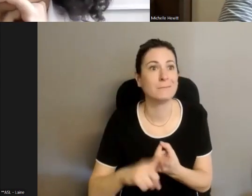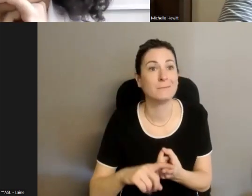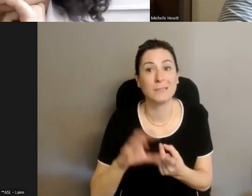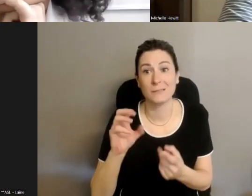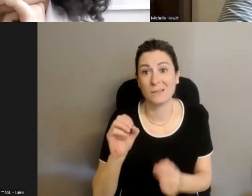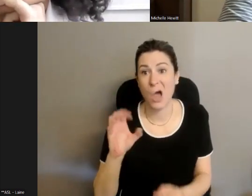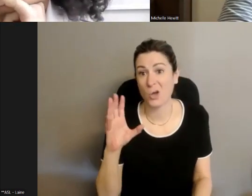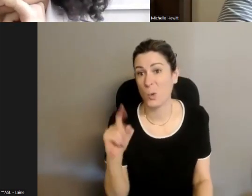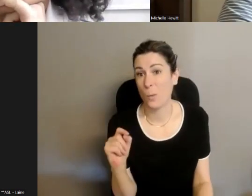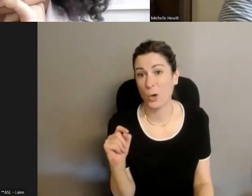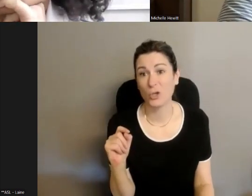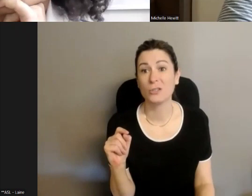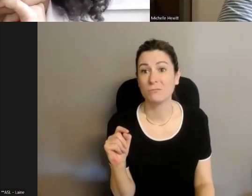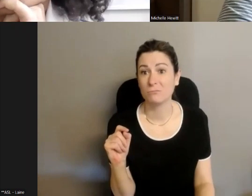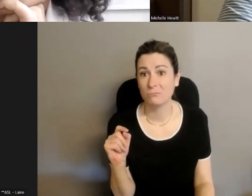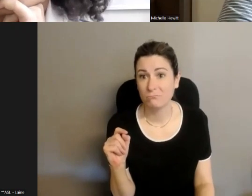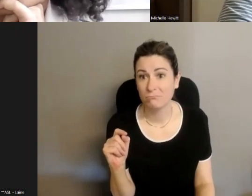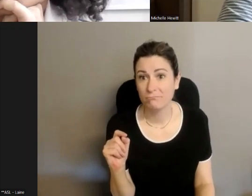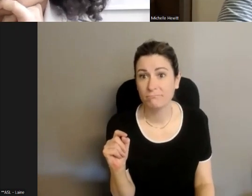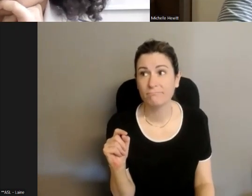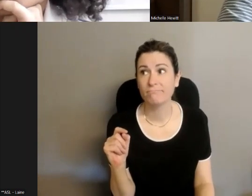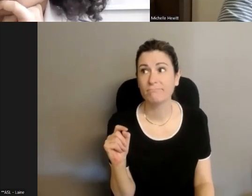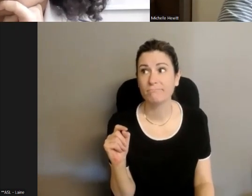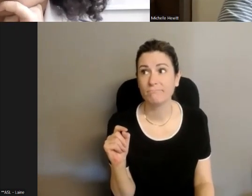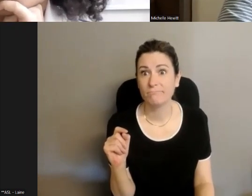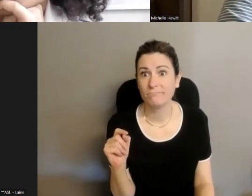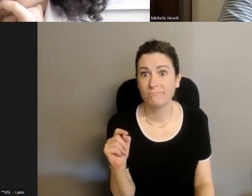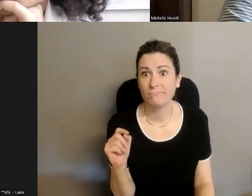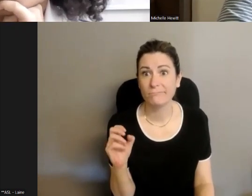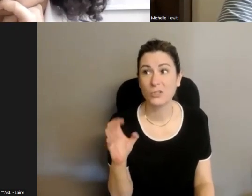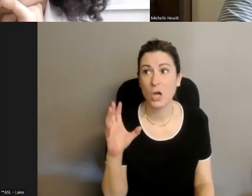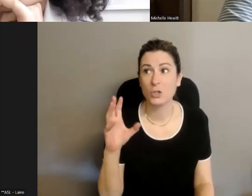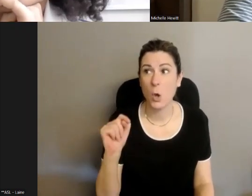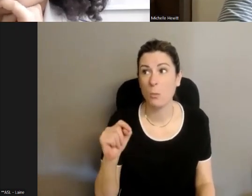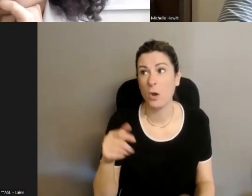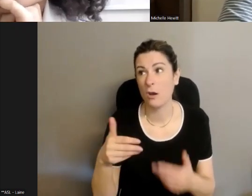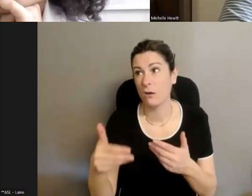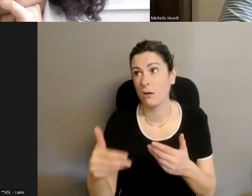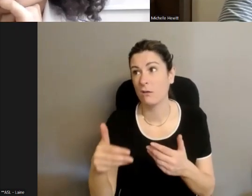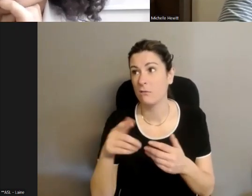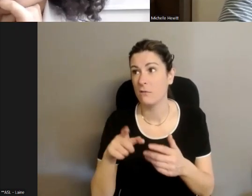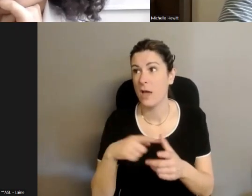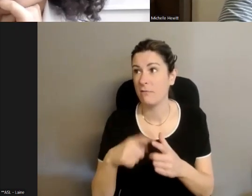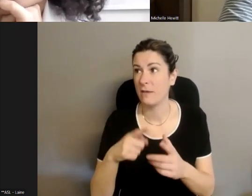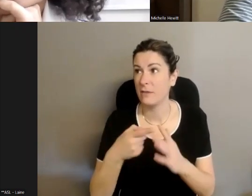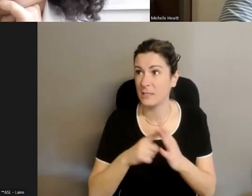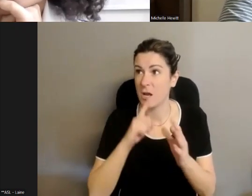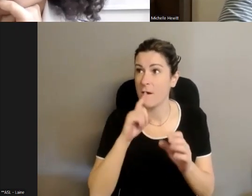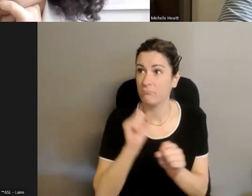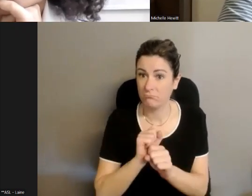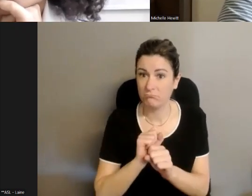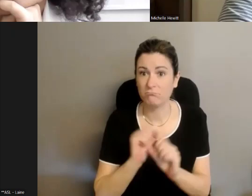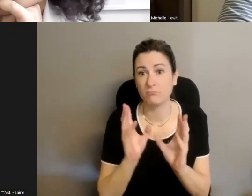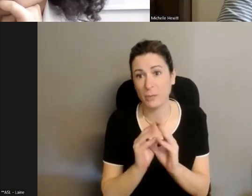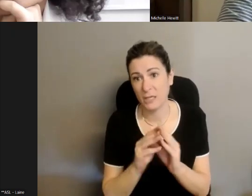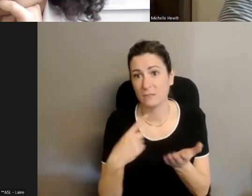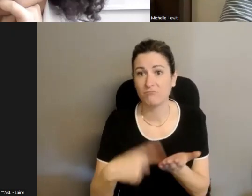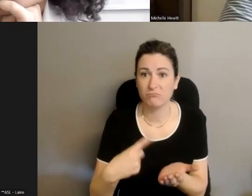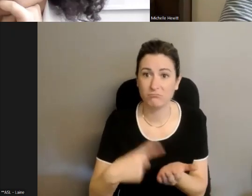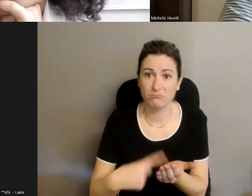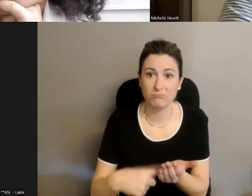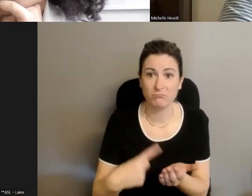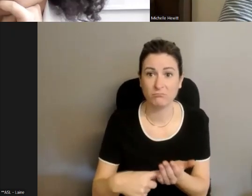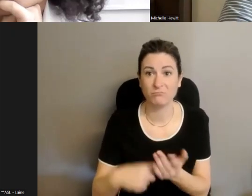doing regular business again, which is 6 months away. And, you know,